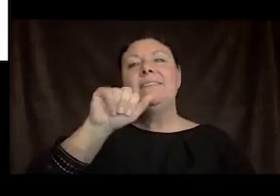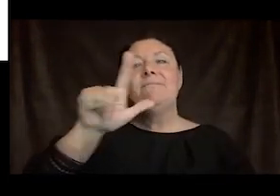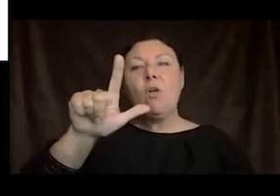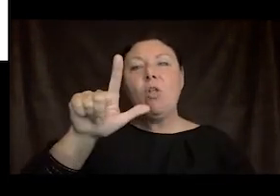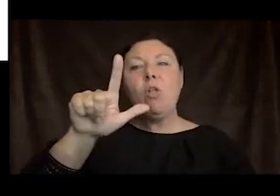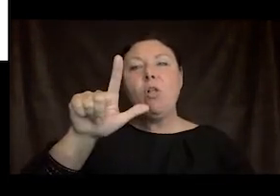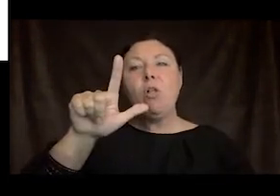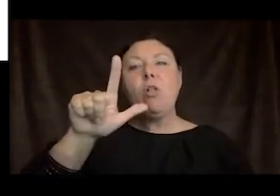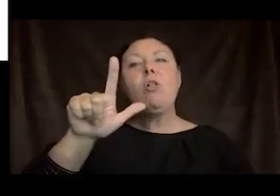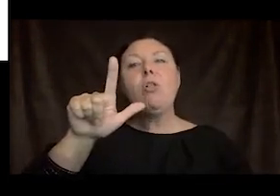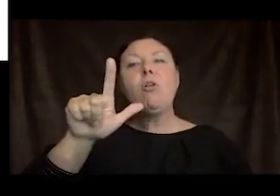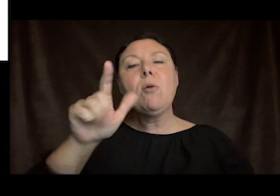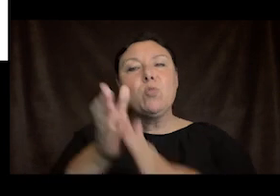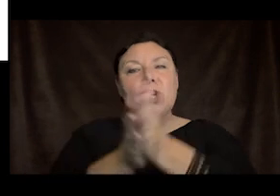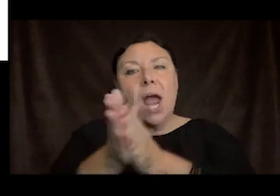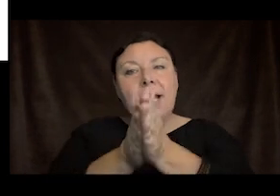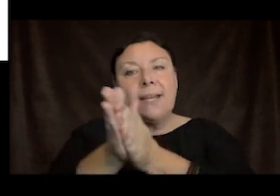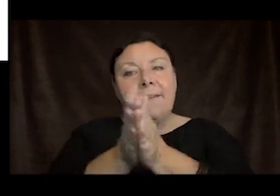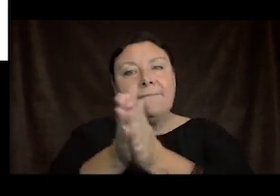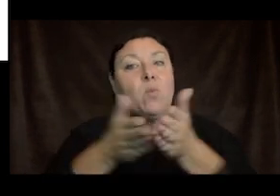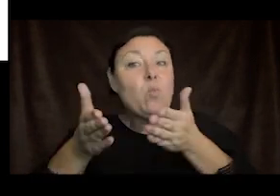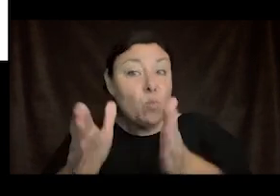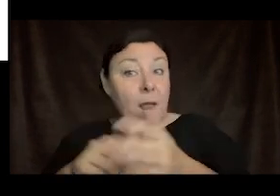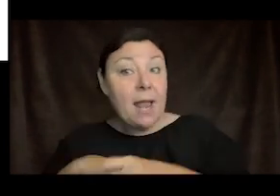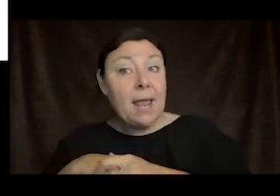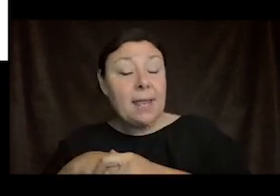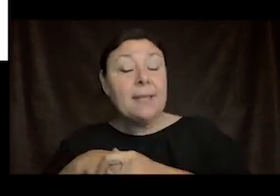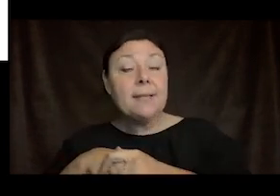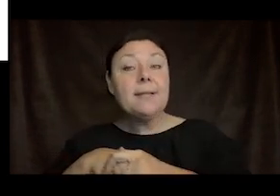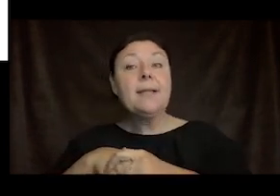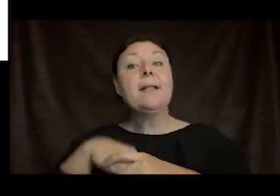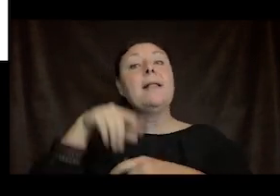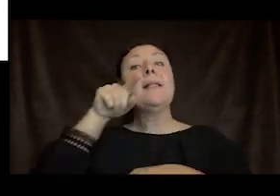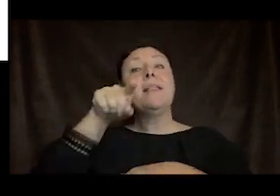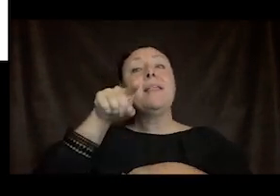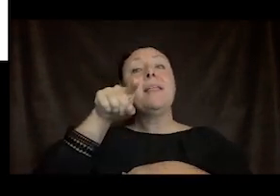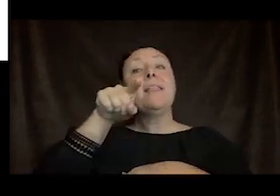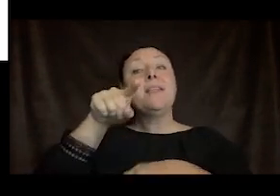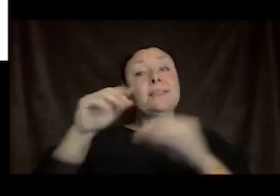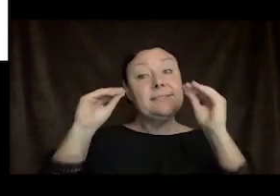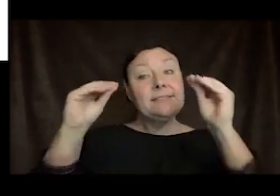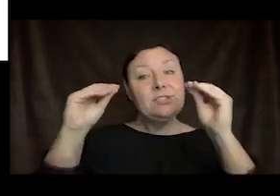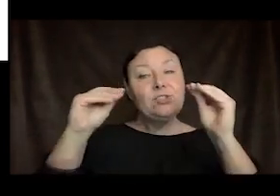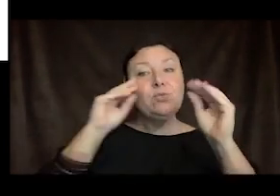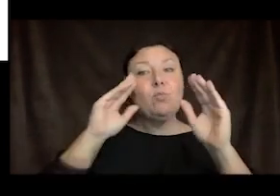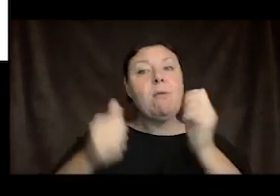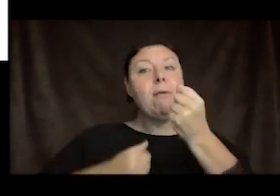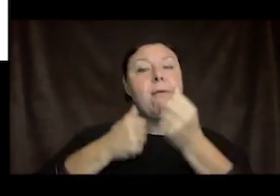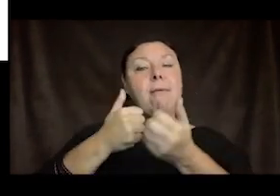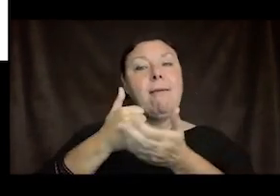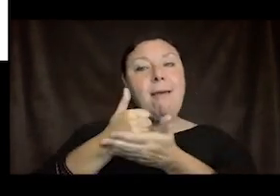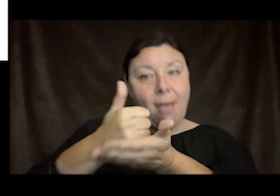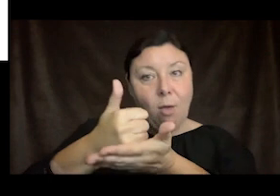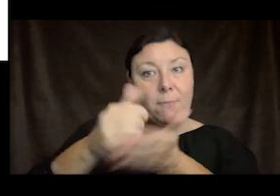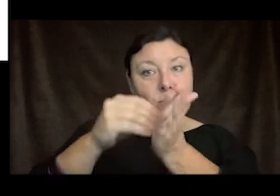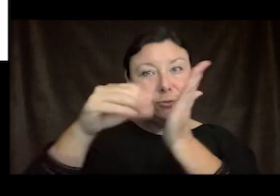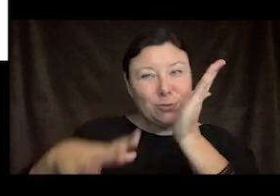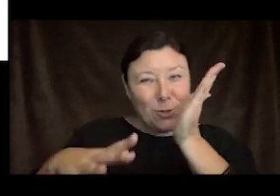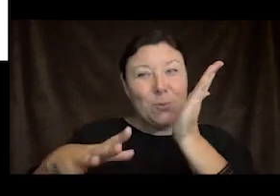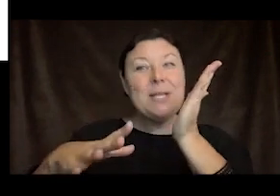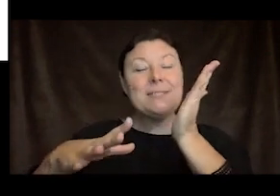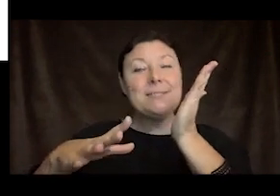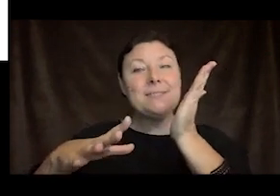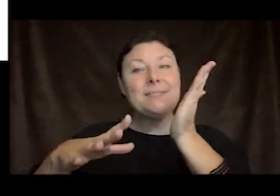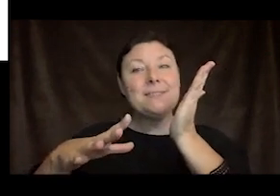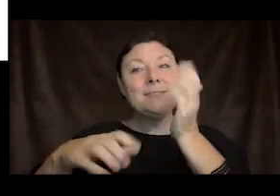really develops the students' racial literacies and equips them to be proactive citizens in a democratic society. We live